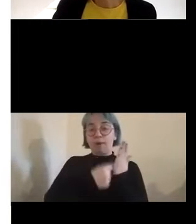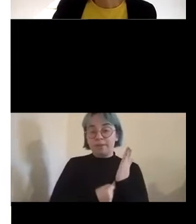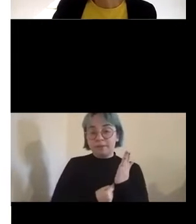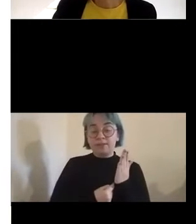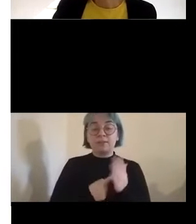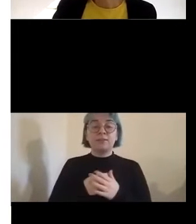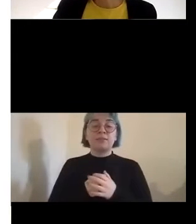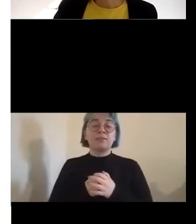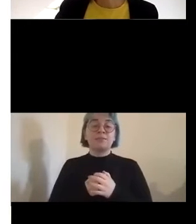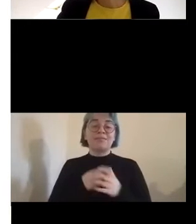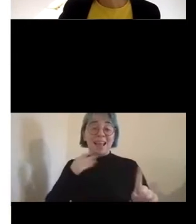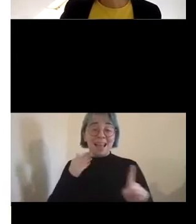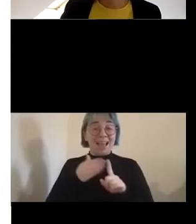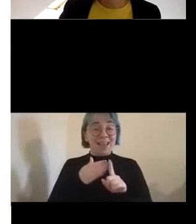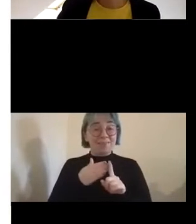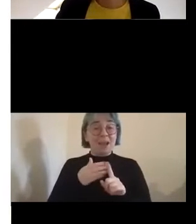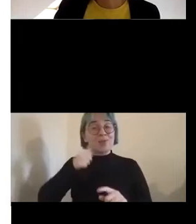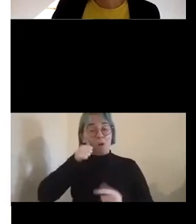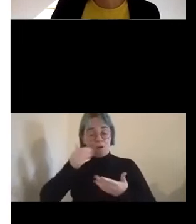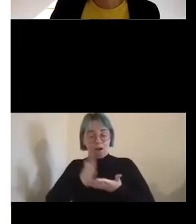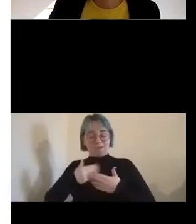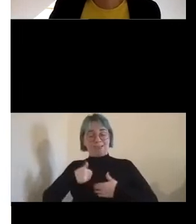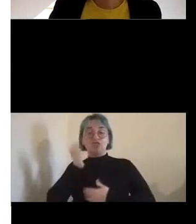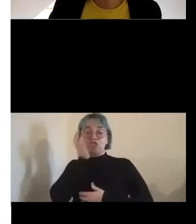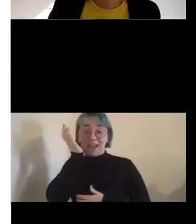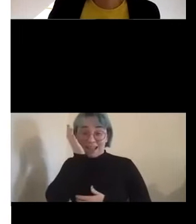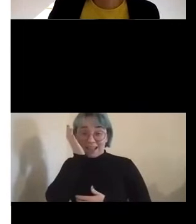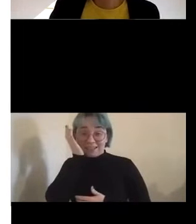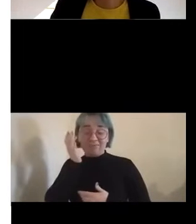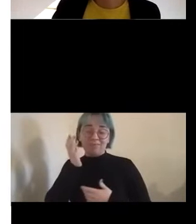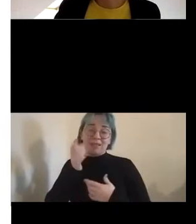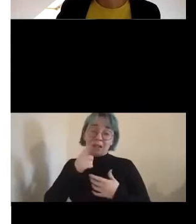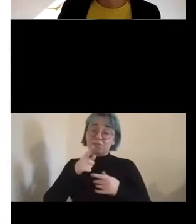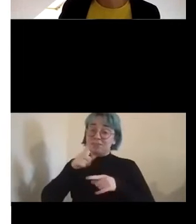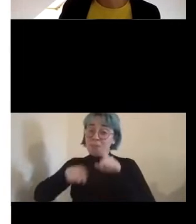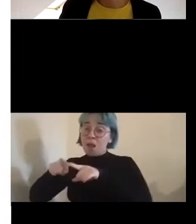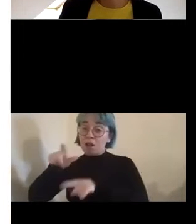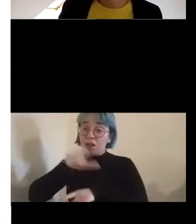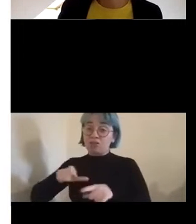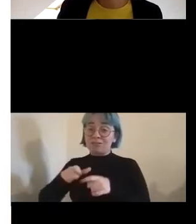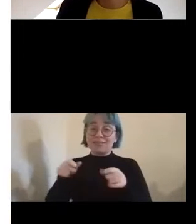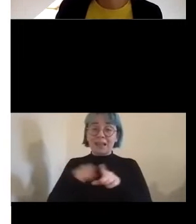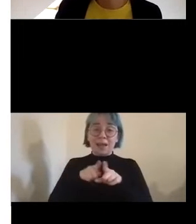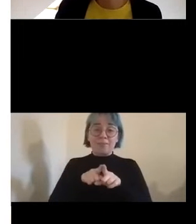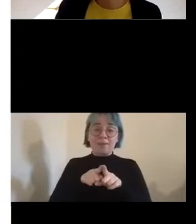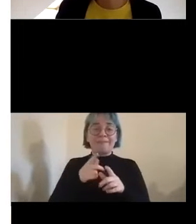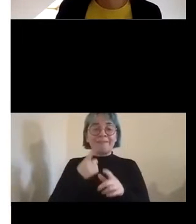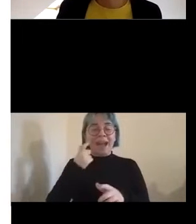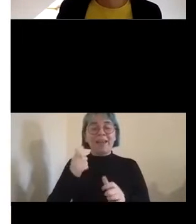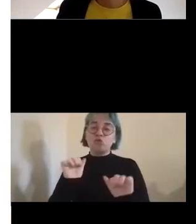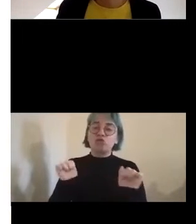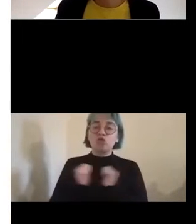aim, at least in the Czech and Slovak context, but in many other countries as well, was to find the most suitable measure for the